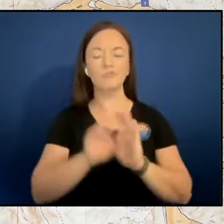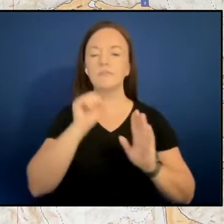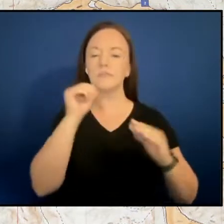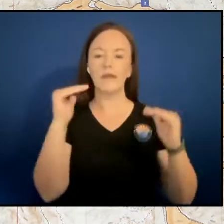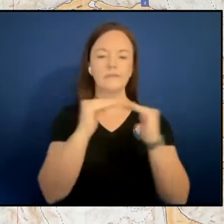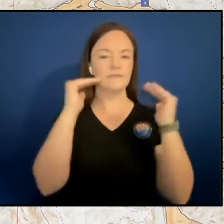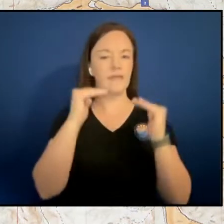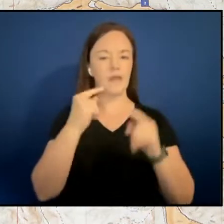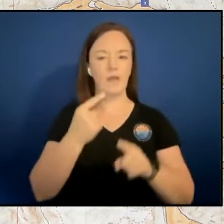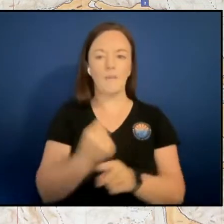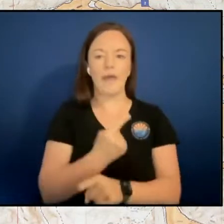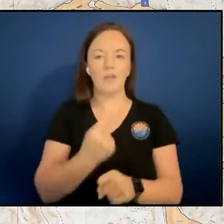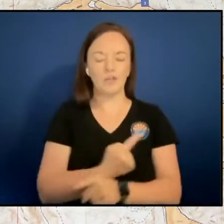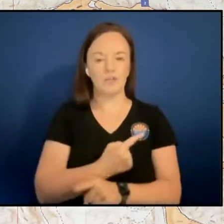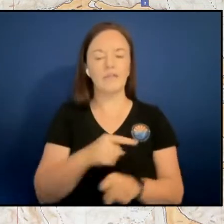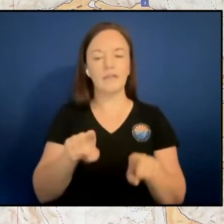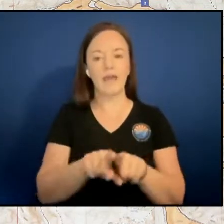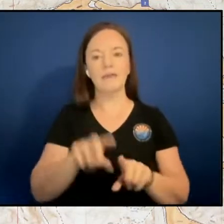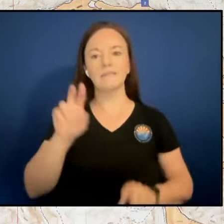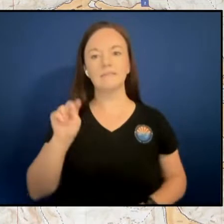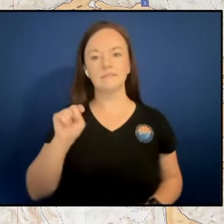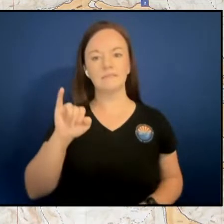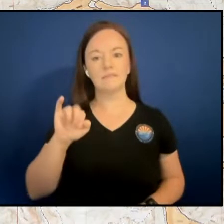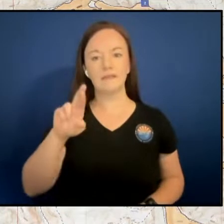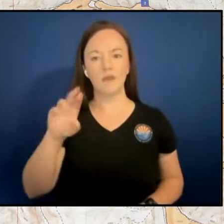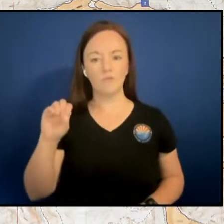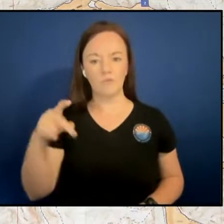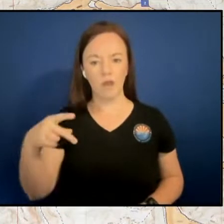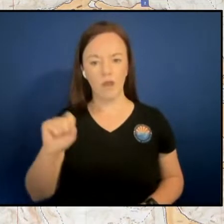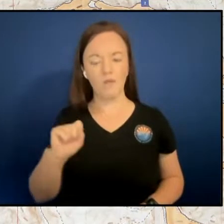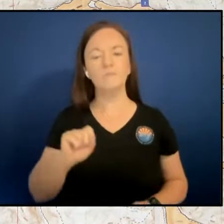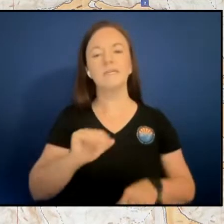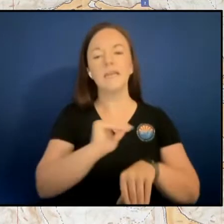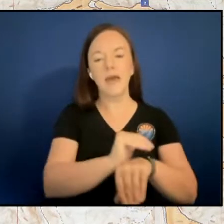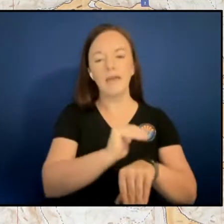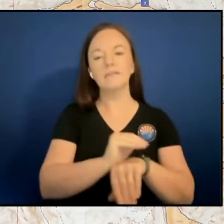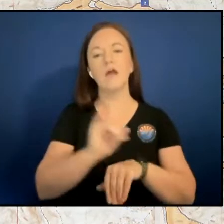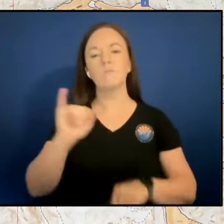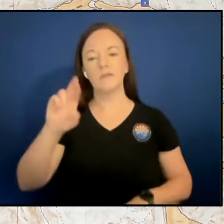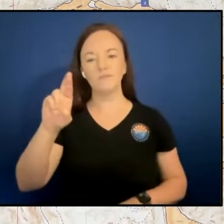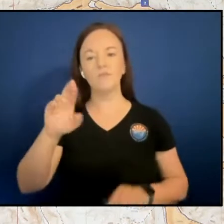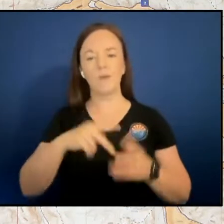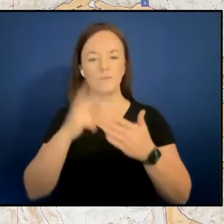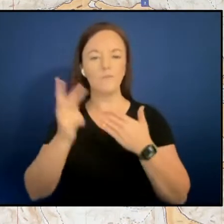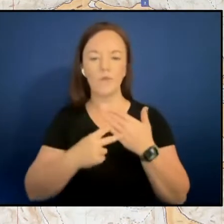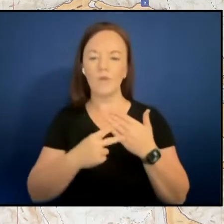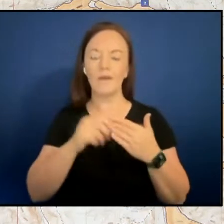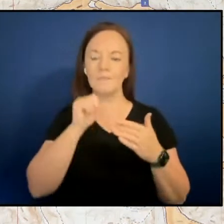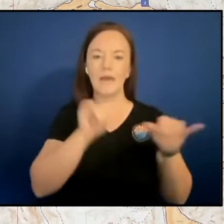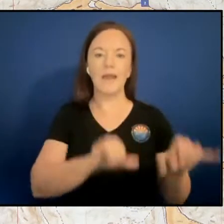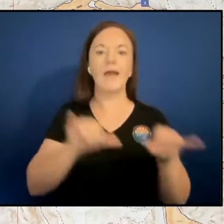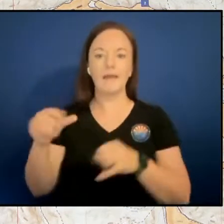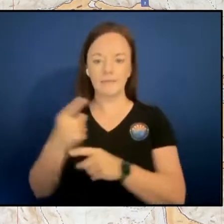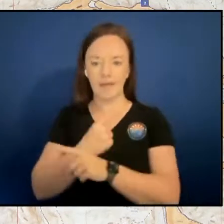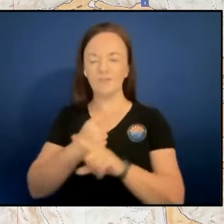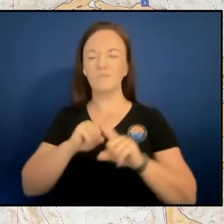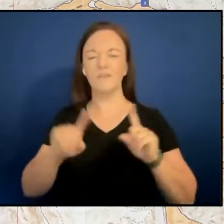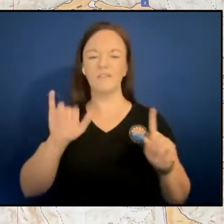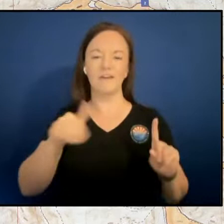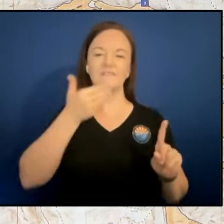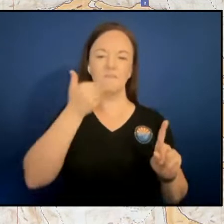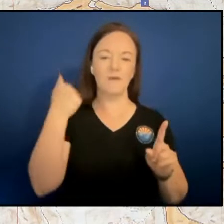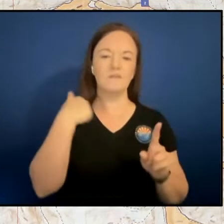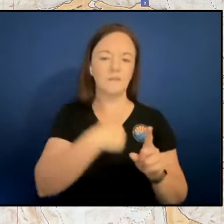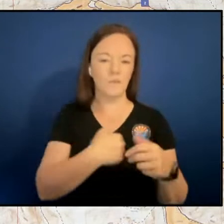they call it, our nighttime infrared program, but it is the best we got. And so the perimeter